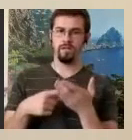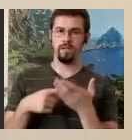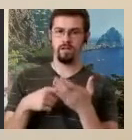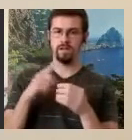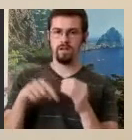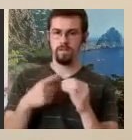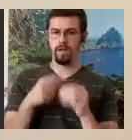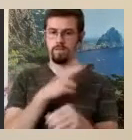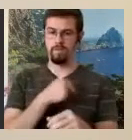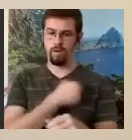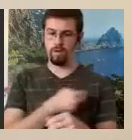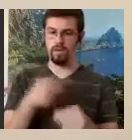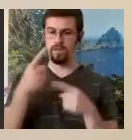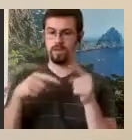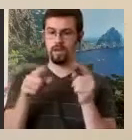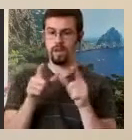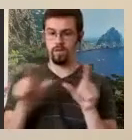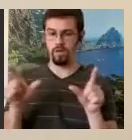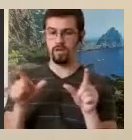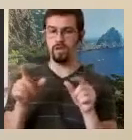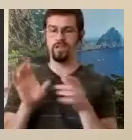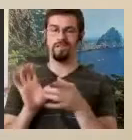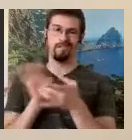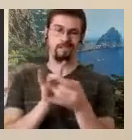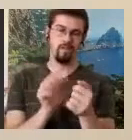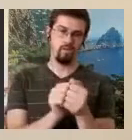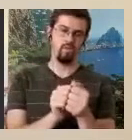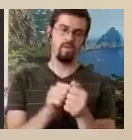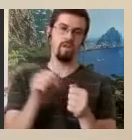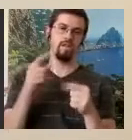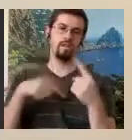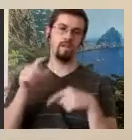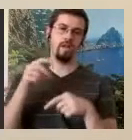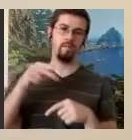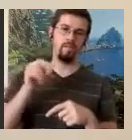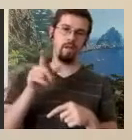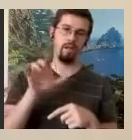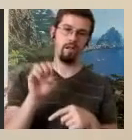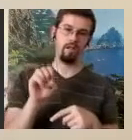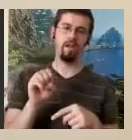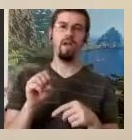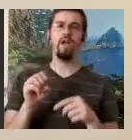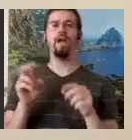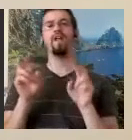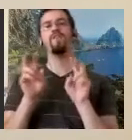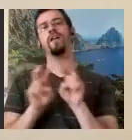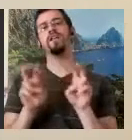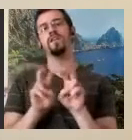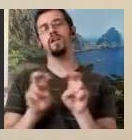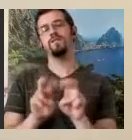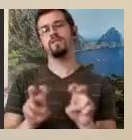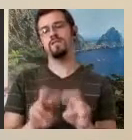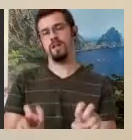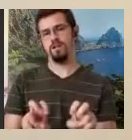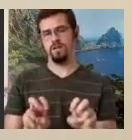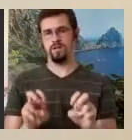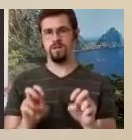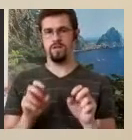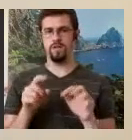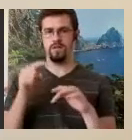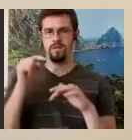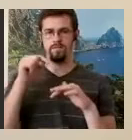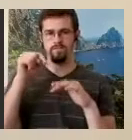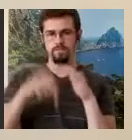context of Sign Puddle. And from the analysis of the puddles, I came to 2 conclusions